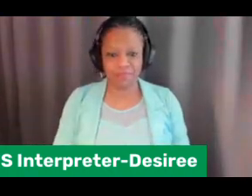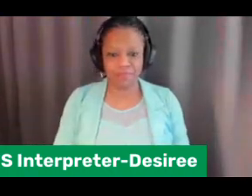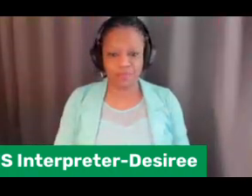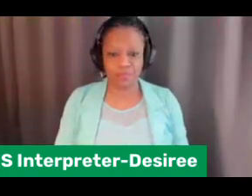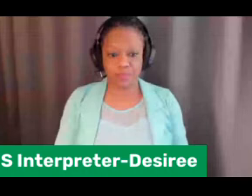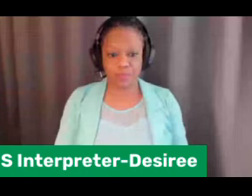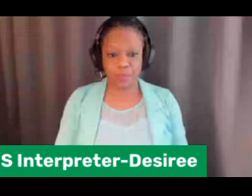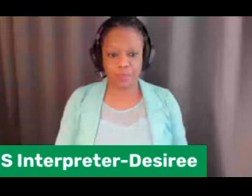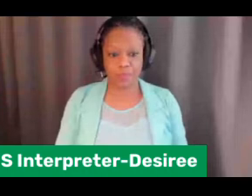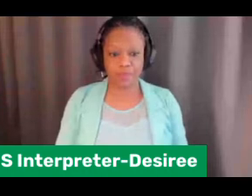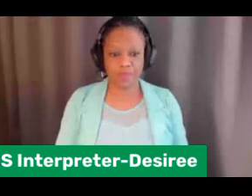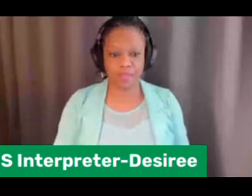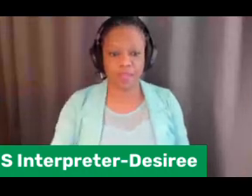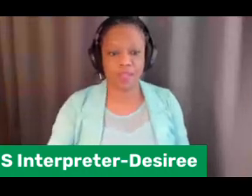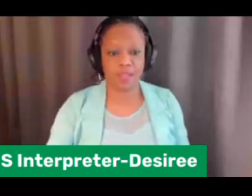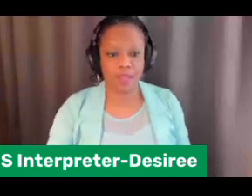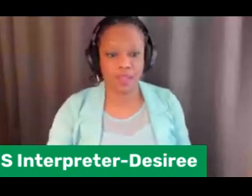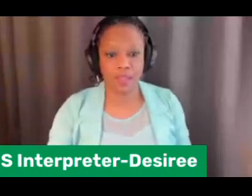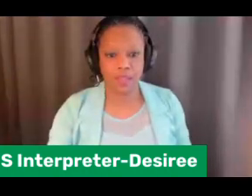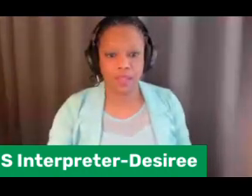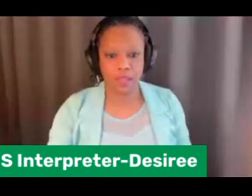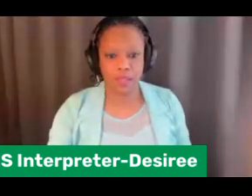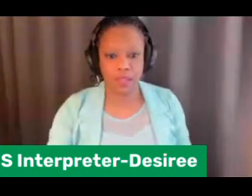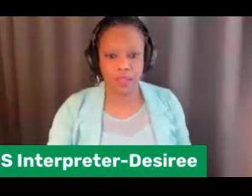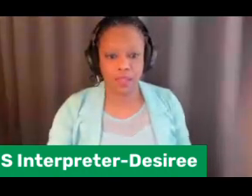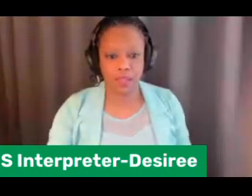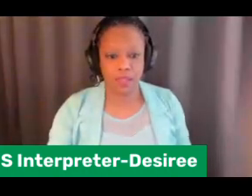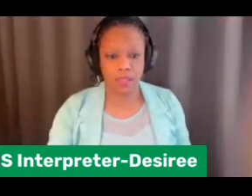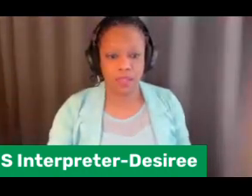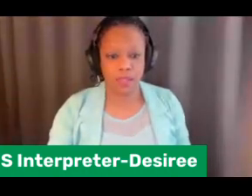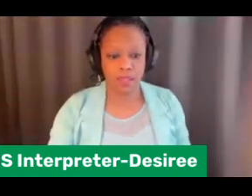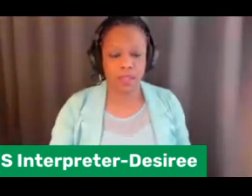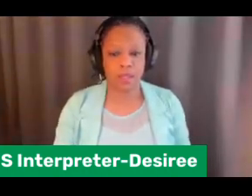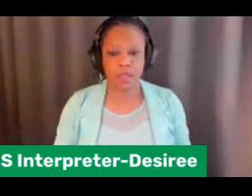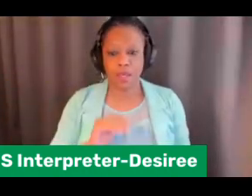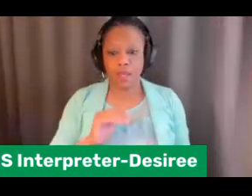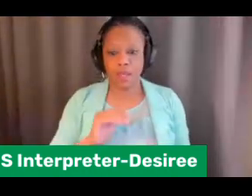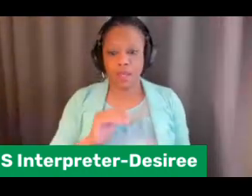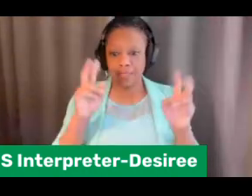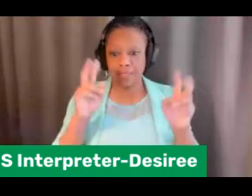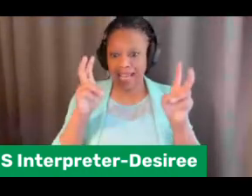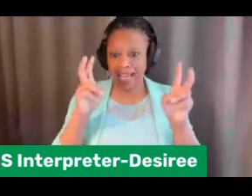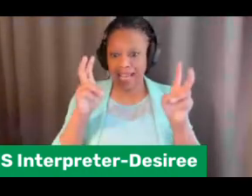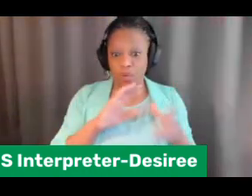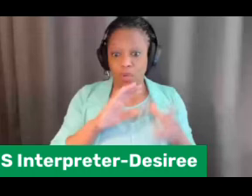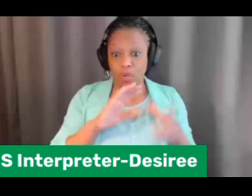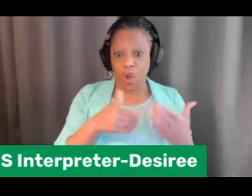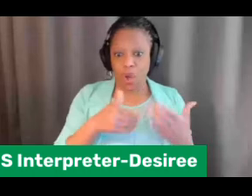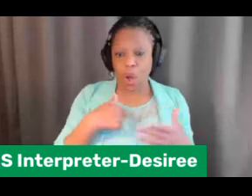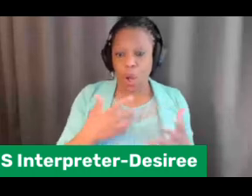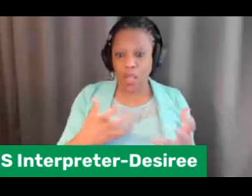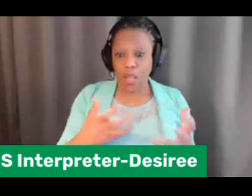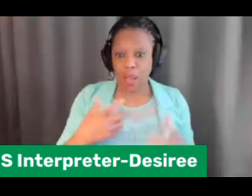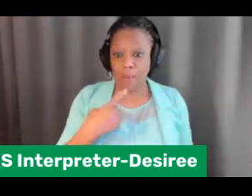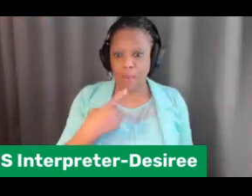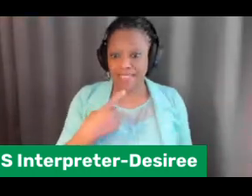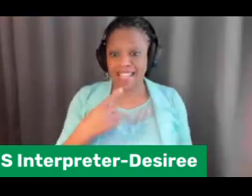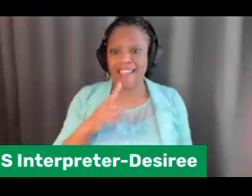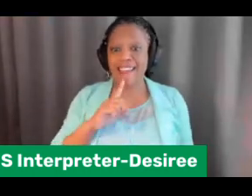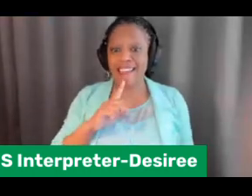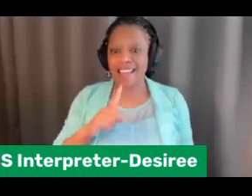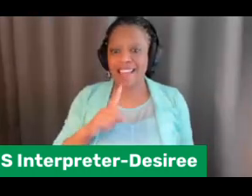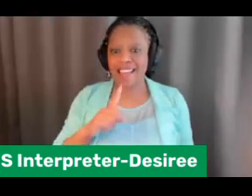This one also has a hostile times in it. It's the title of the article is All I Want to Say Is That They Don't Really Care About Us.